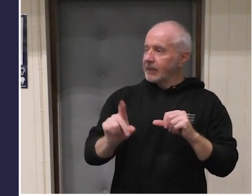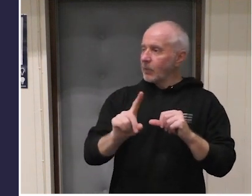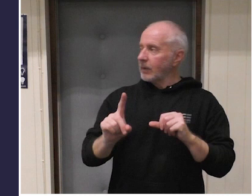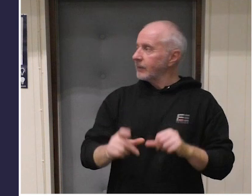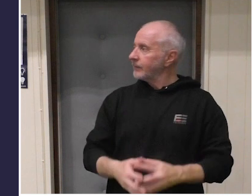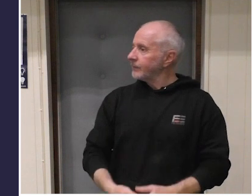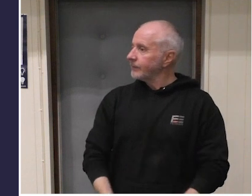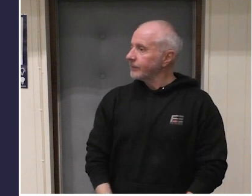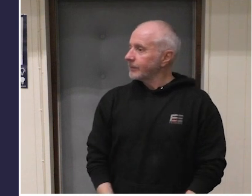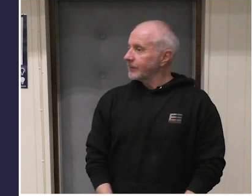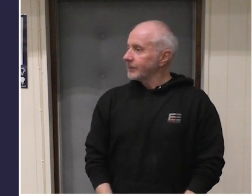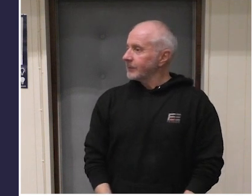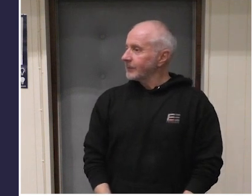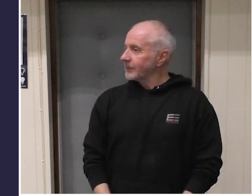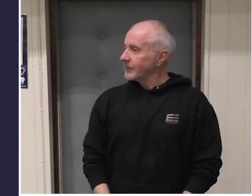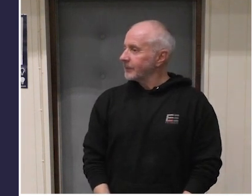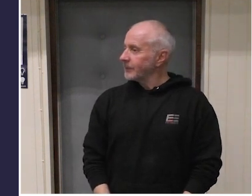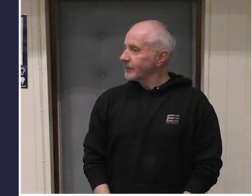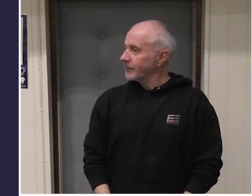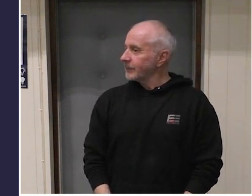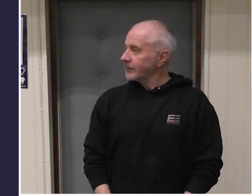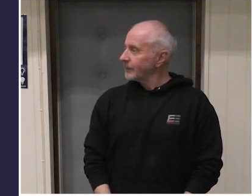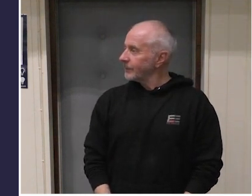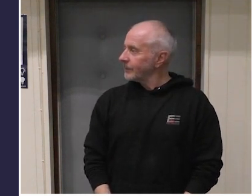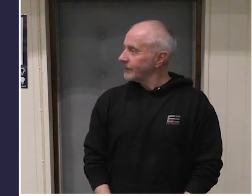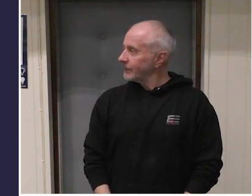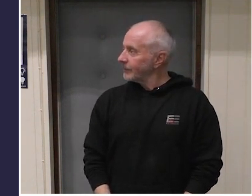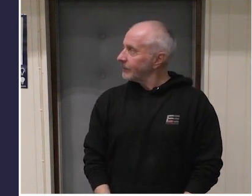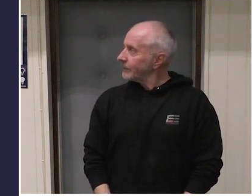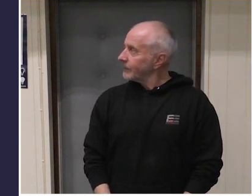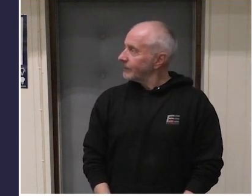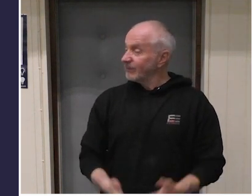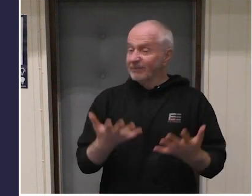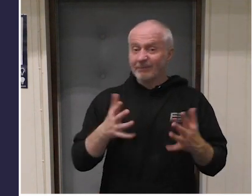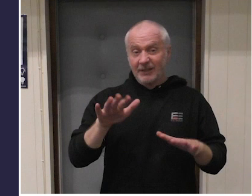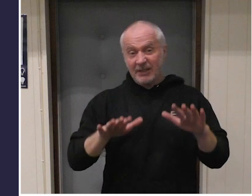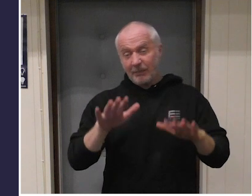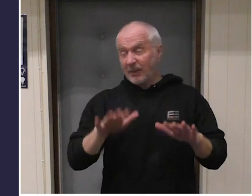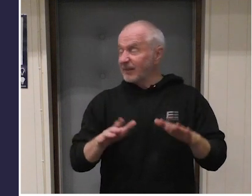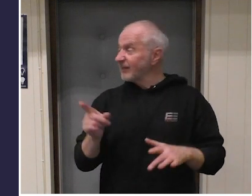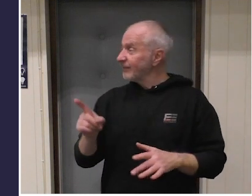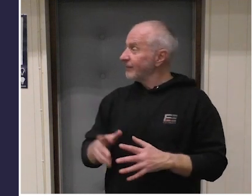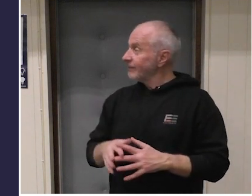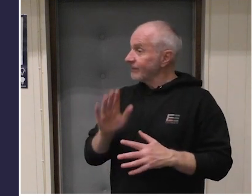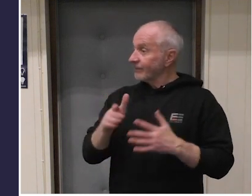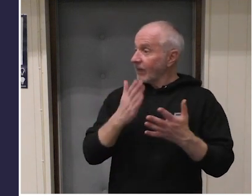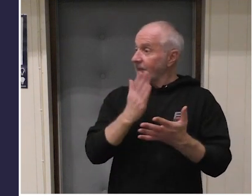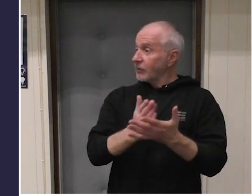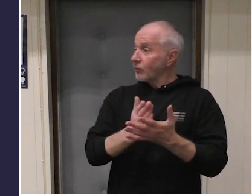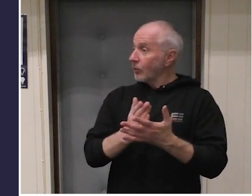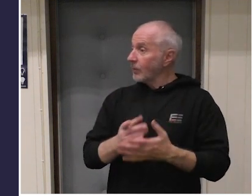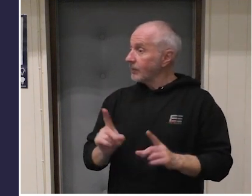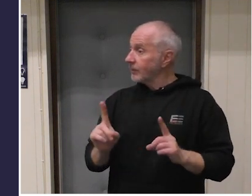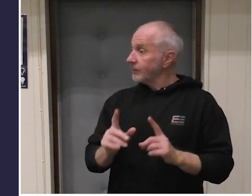happening? slide is? Or next it's point? going to be exactly that. Something like that. Yeah, so that's true, yeah, and so